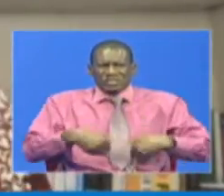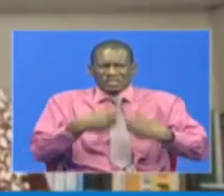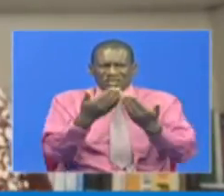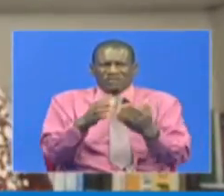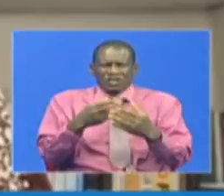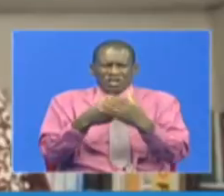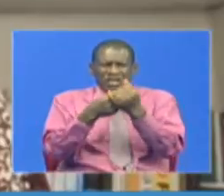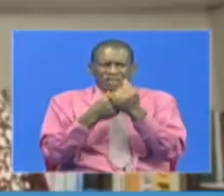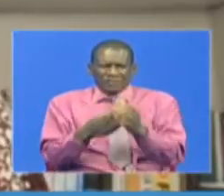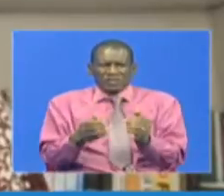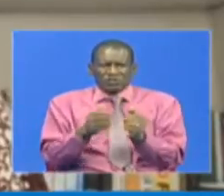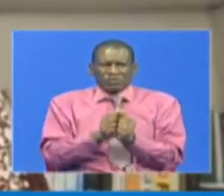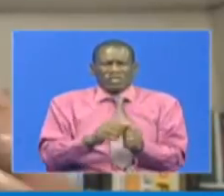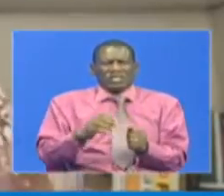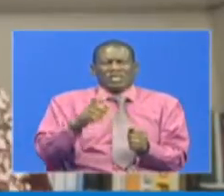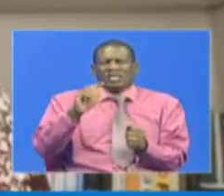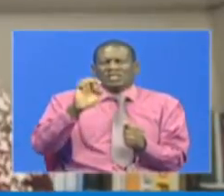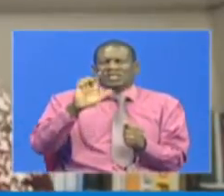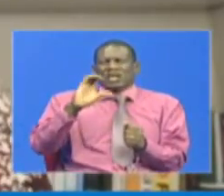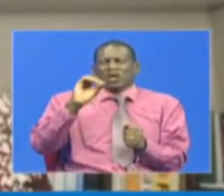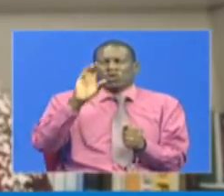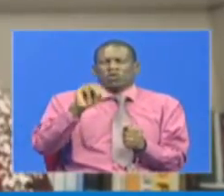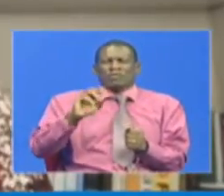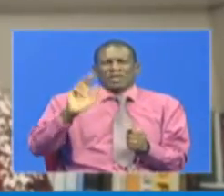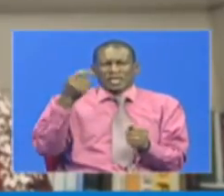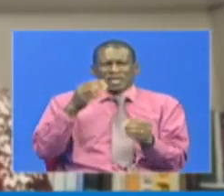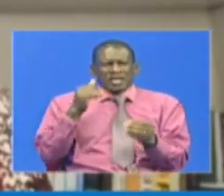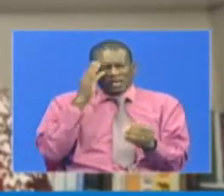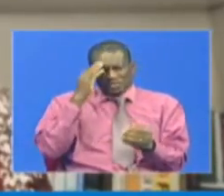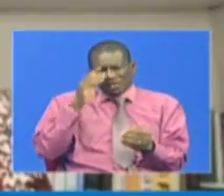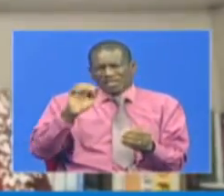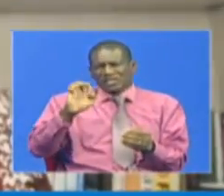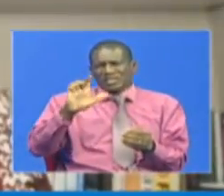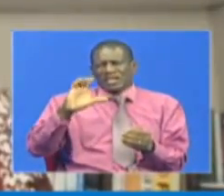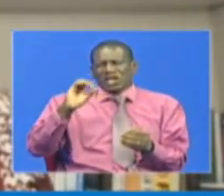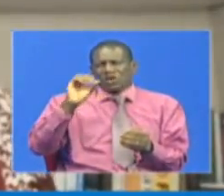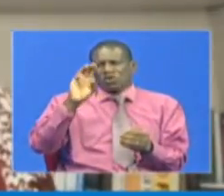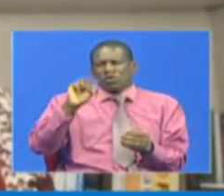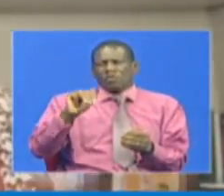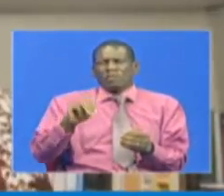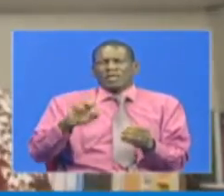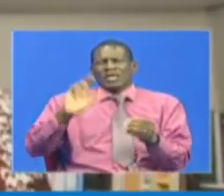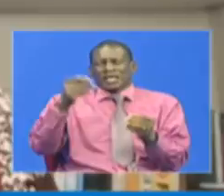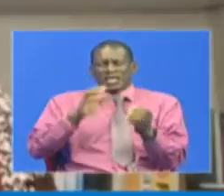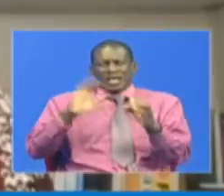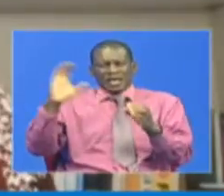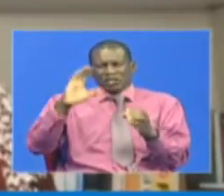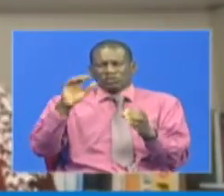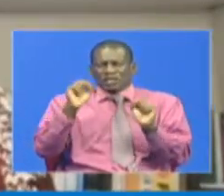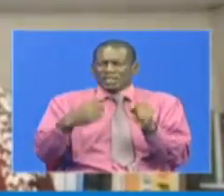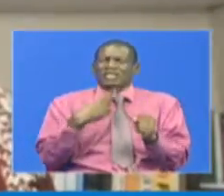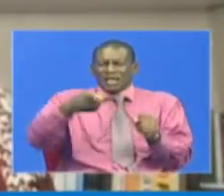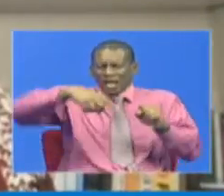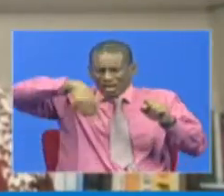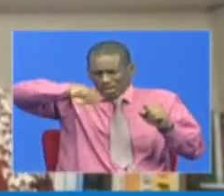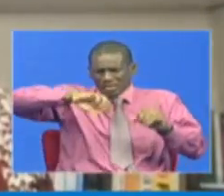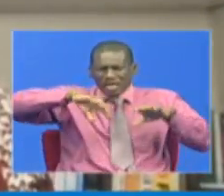partnership with Telkom Kenya. So I think Telkom Kenya customers can tell us about their greater reach